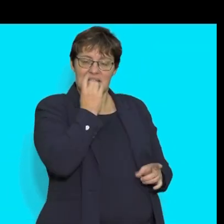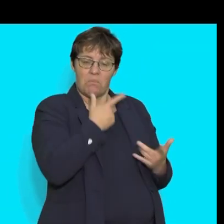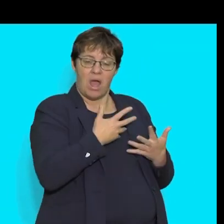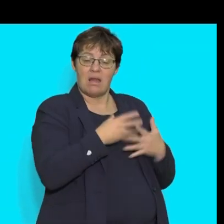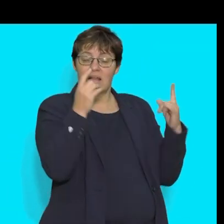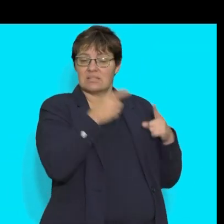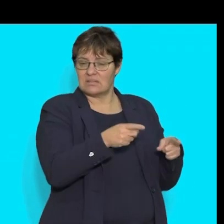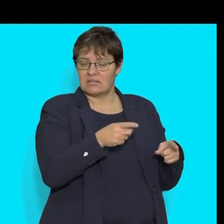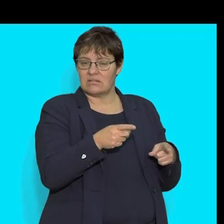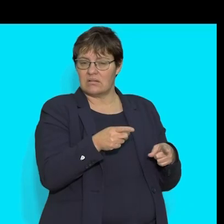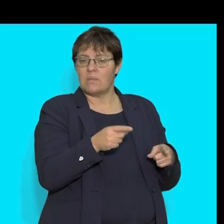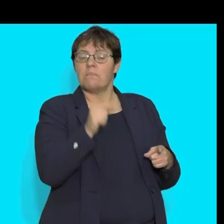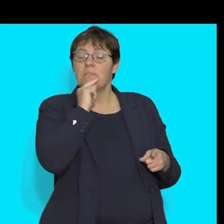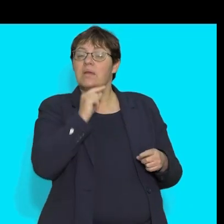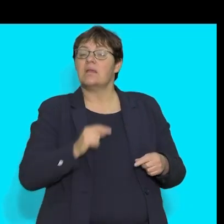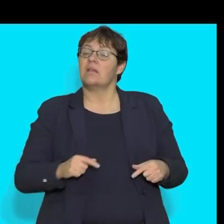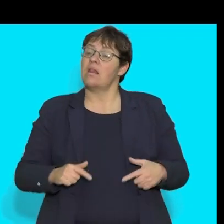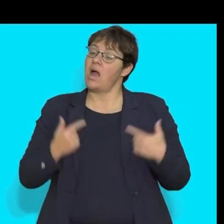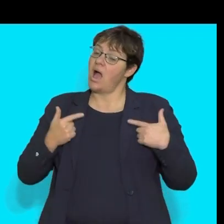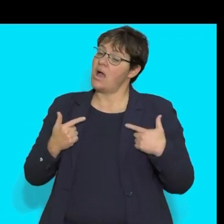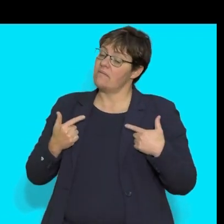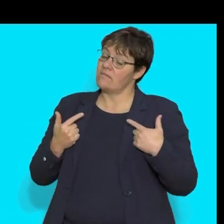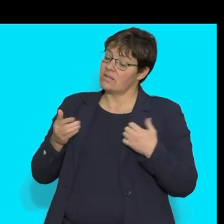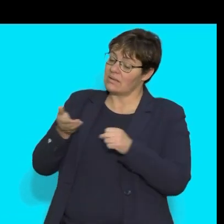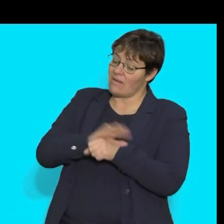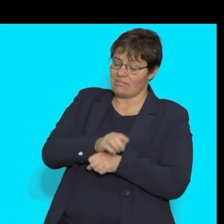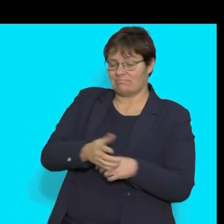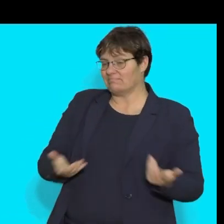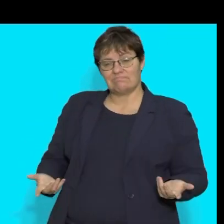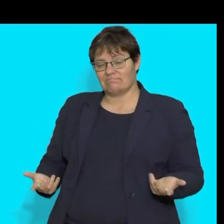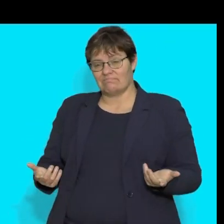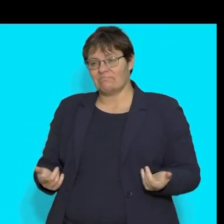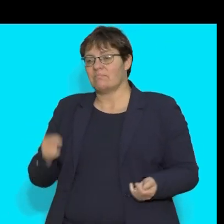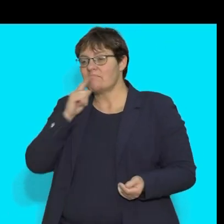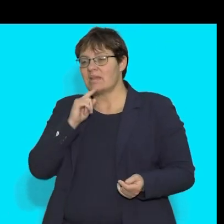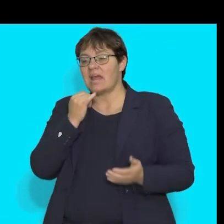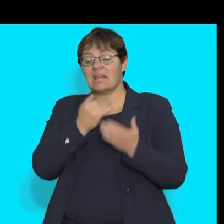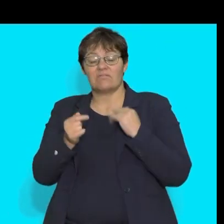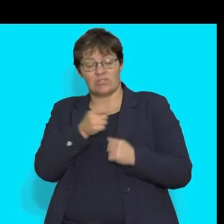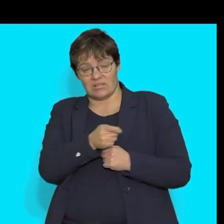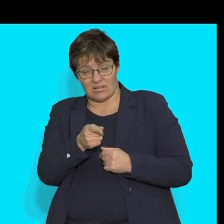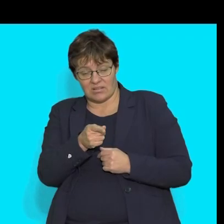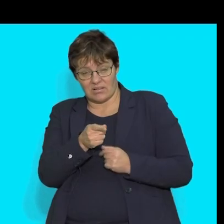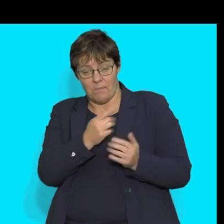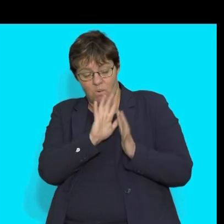colored reduced their chance of being camouflaged. This means that these individuals that are more suited to the